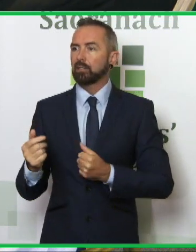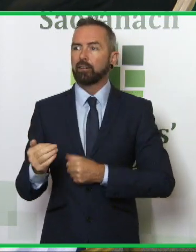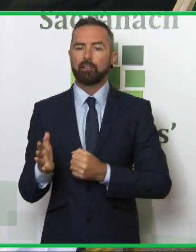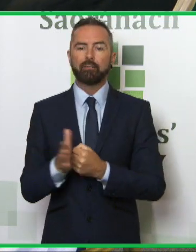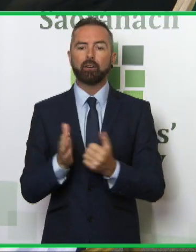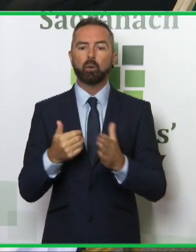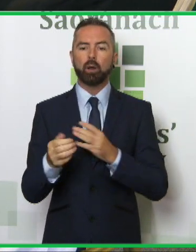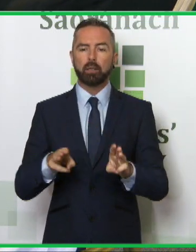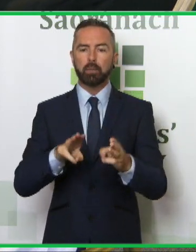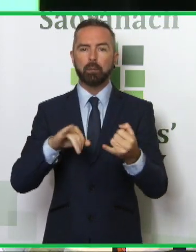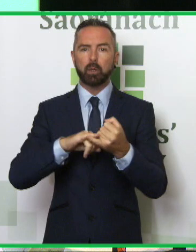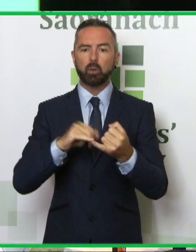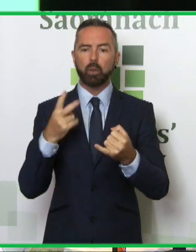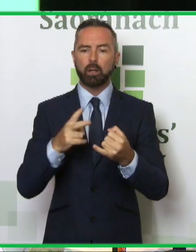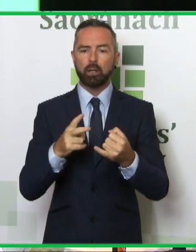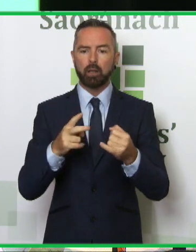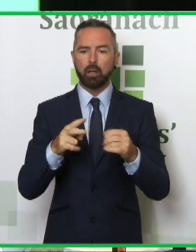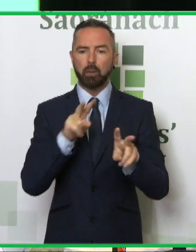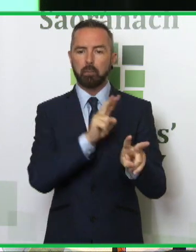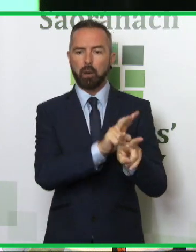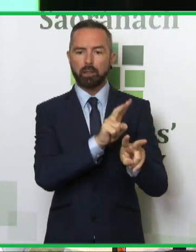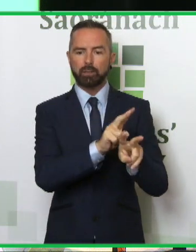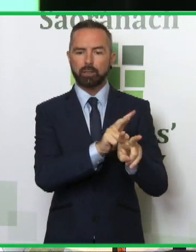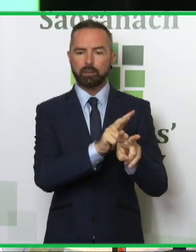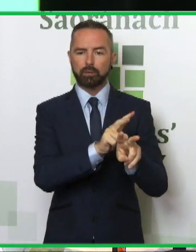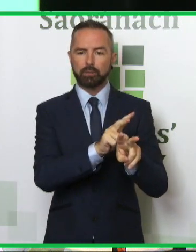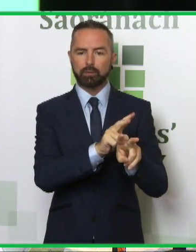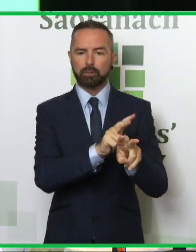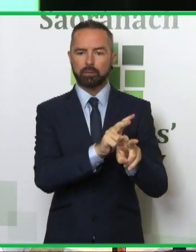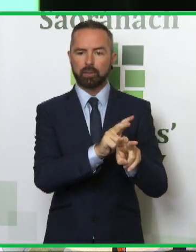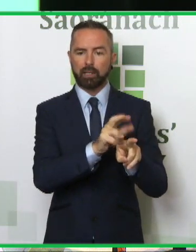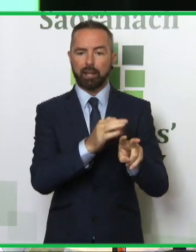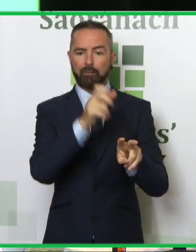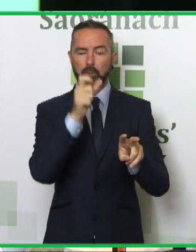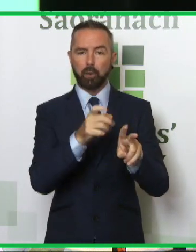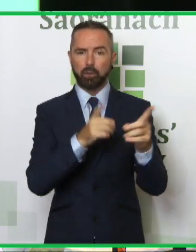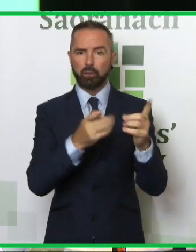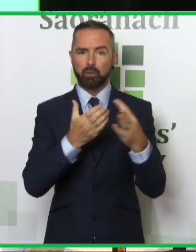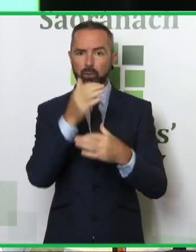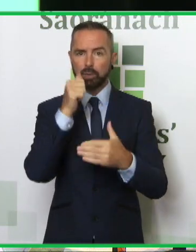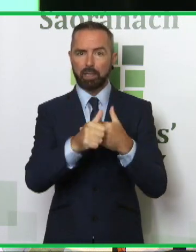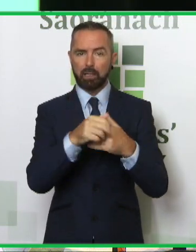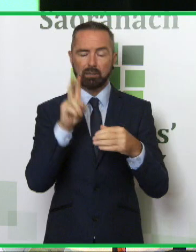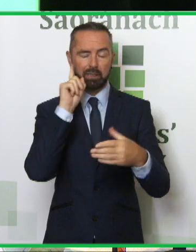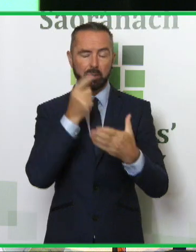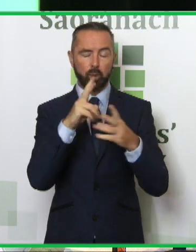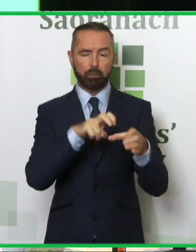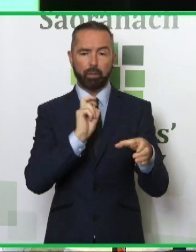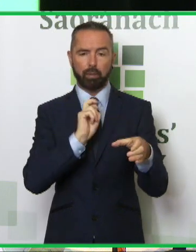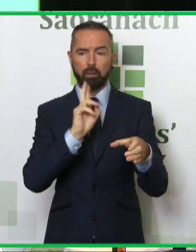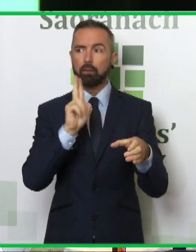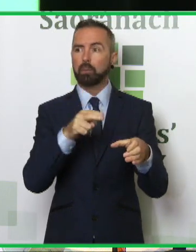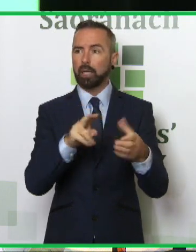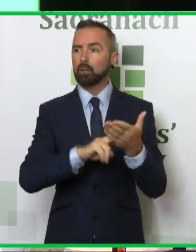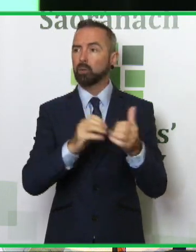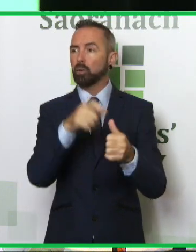day. We'll be picking 2 and 2 in reserve, and equally if someone's doing it during the day and they they want to drop out, we can keep drawing on